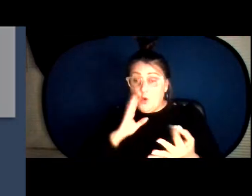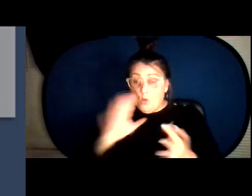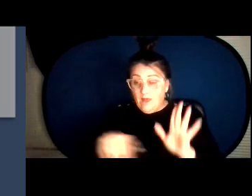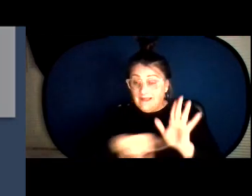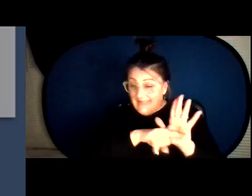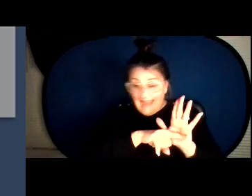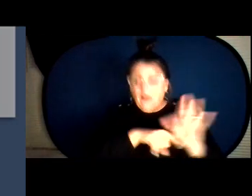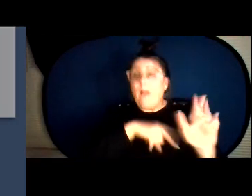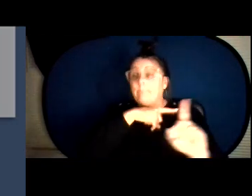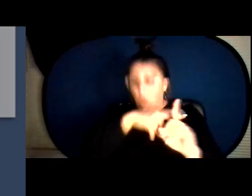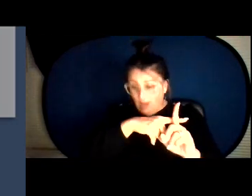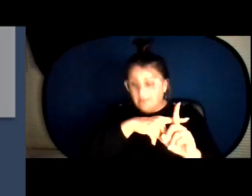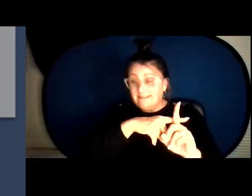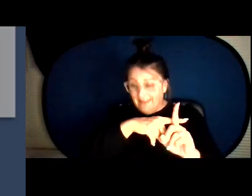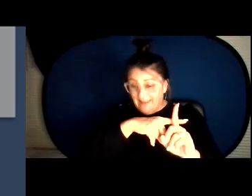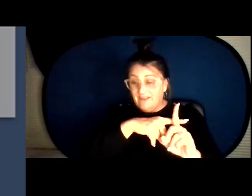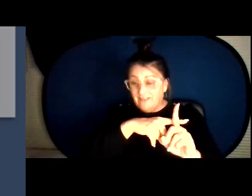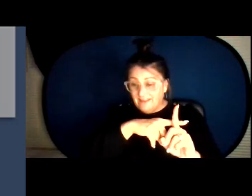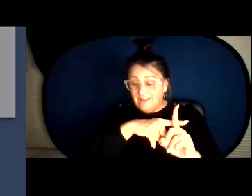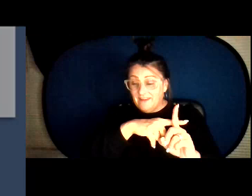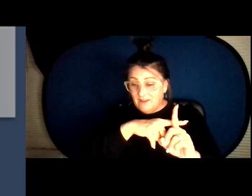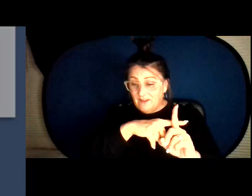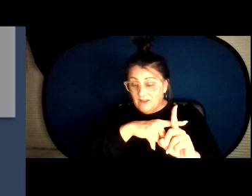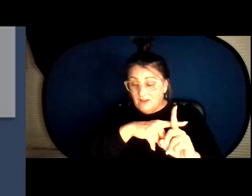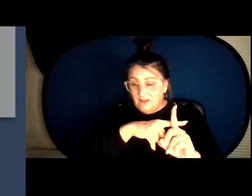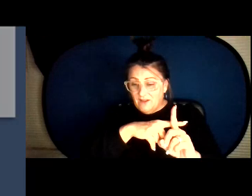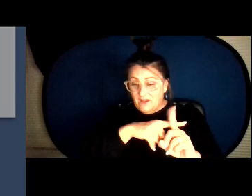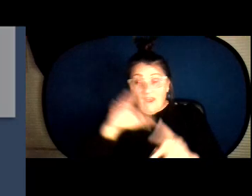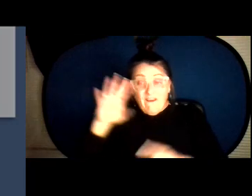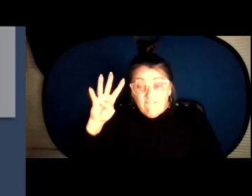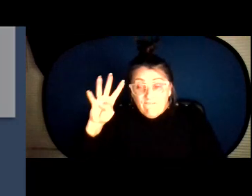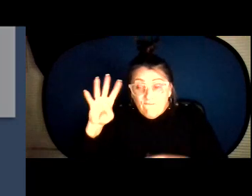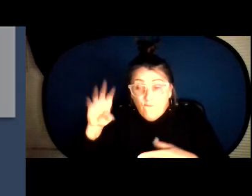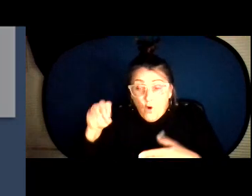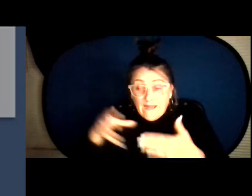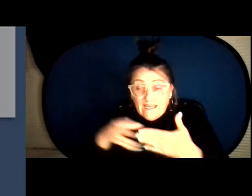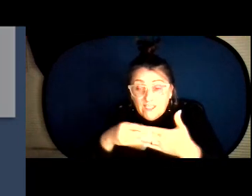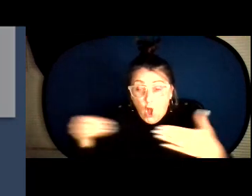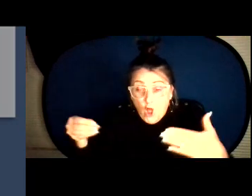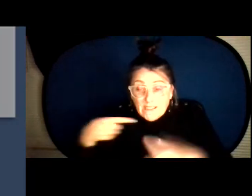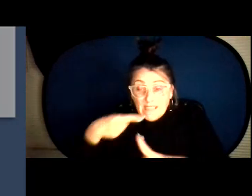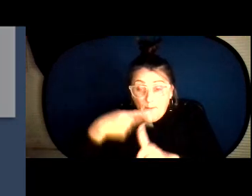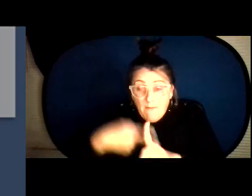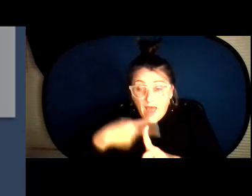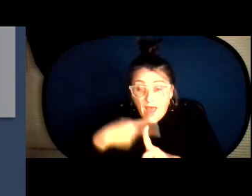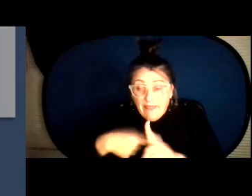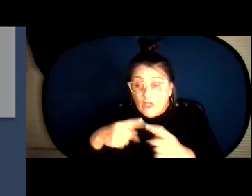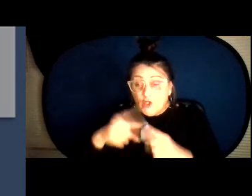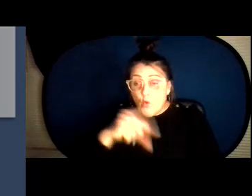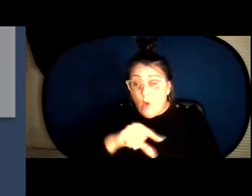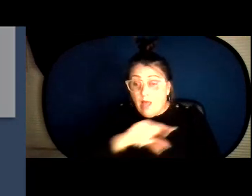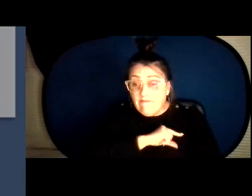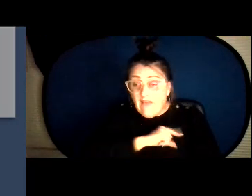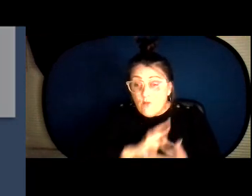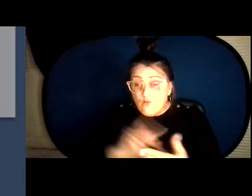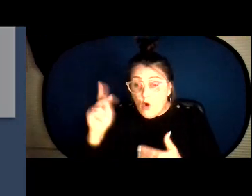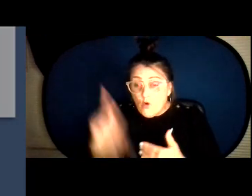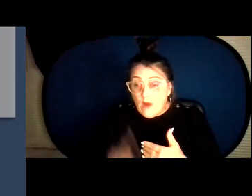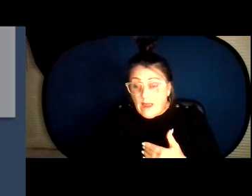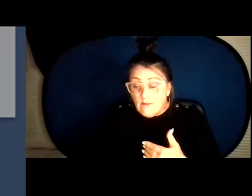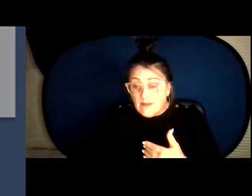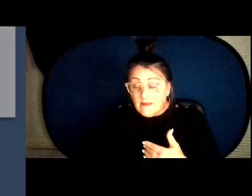because we are short of a astonishing $40 a month to qualify for this program. I have brought to